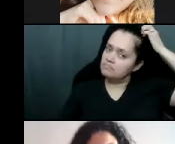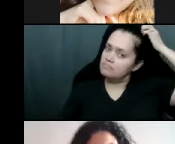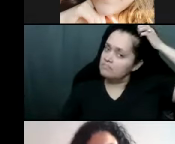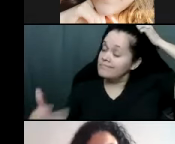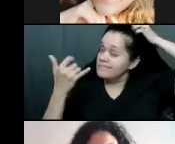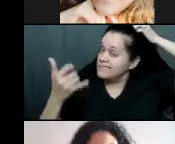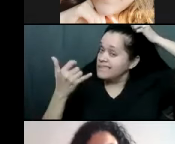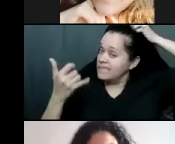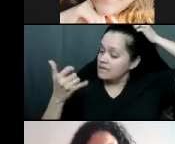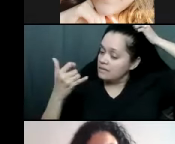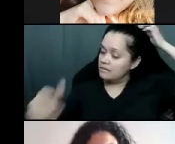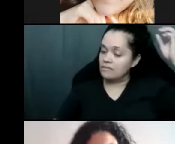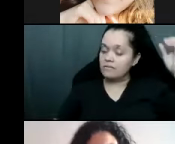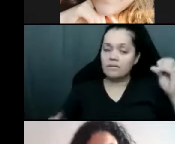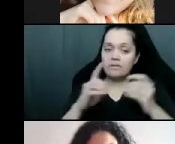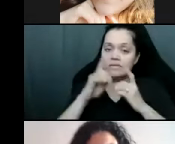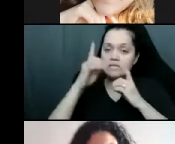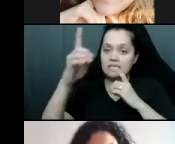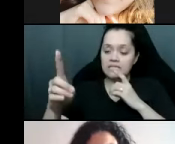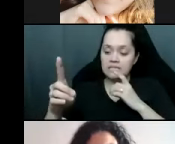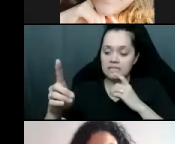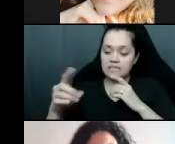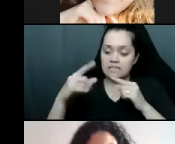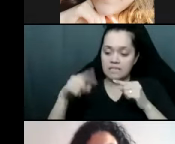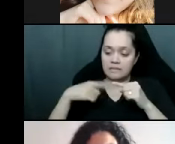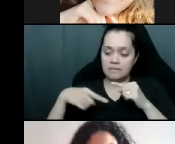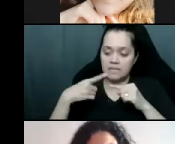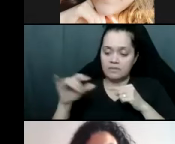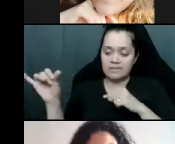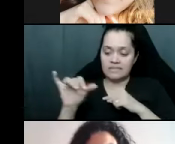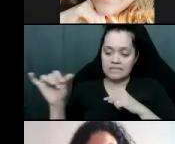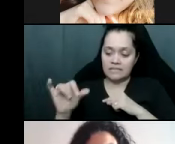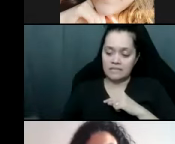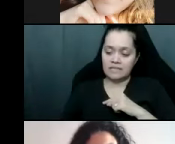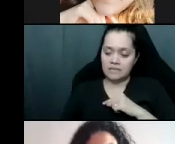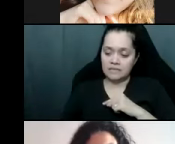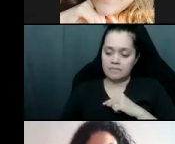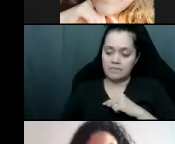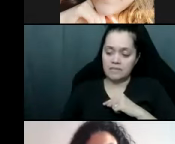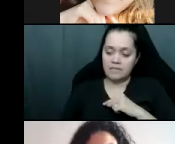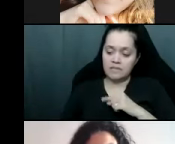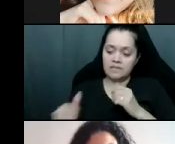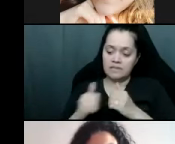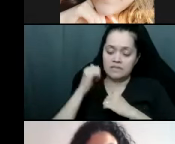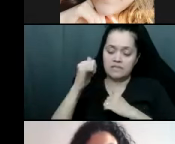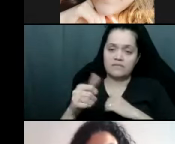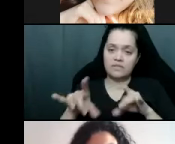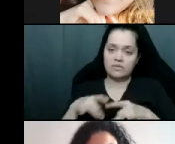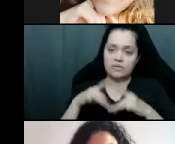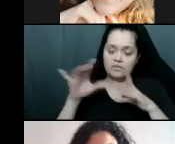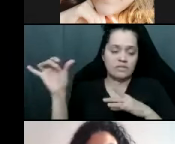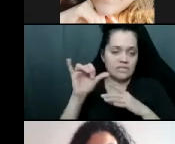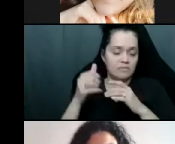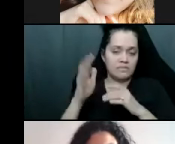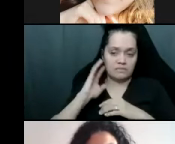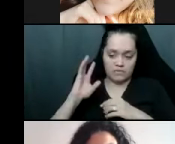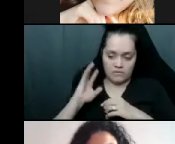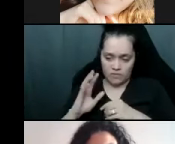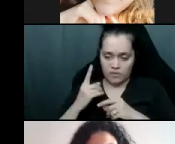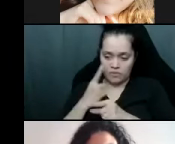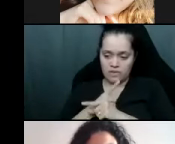now that distance in miles is the same. It's just as far to Australia as it has been,